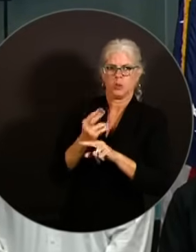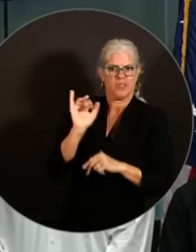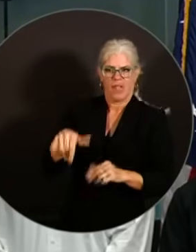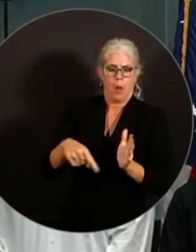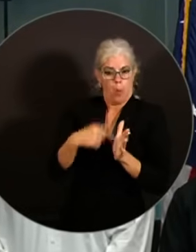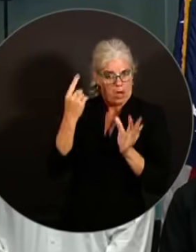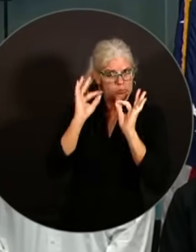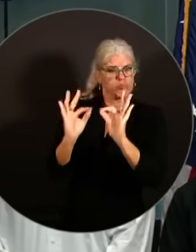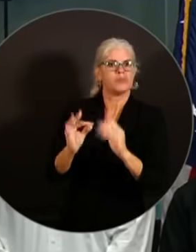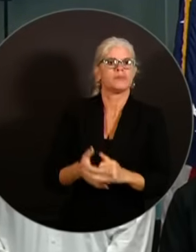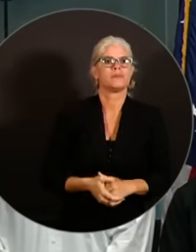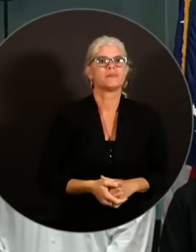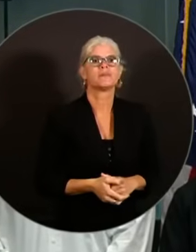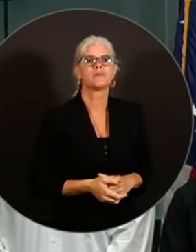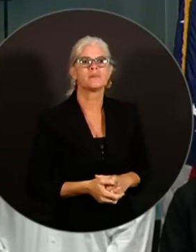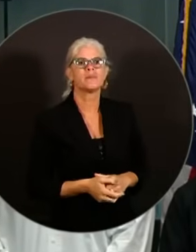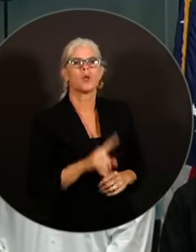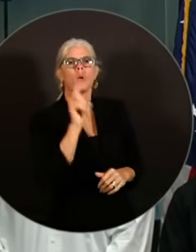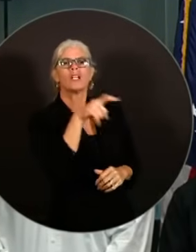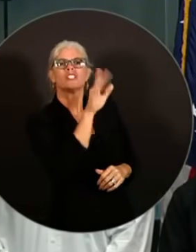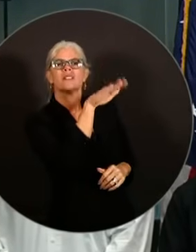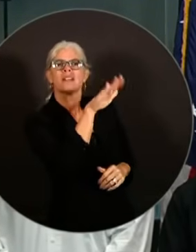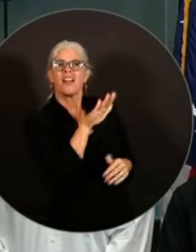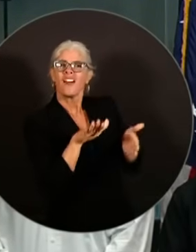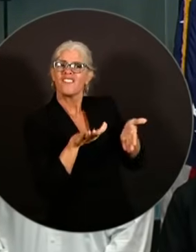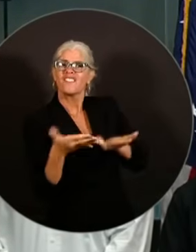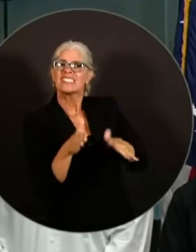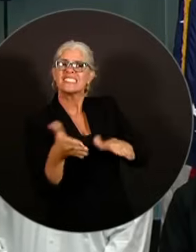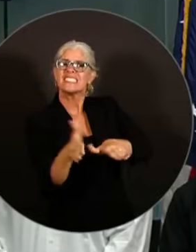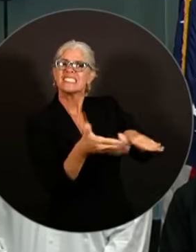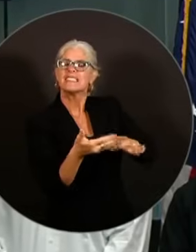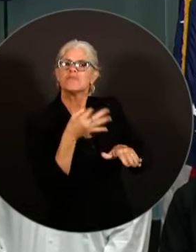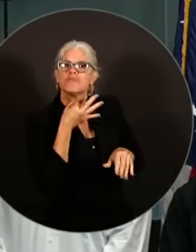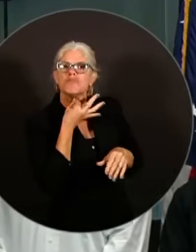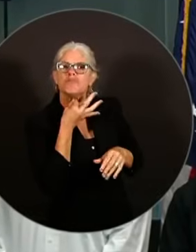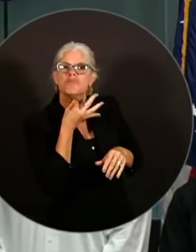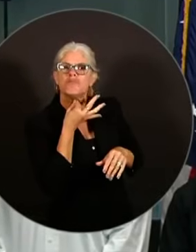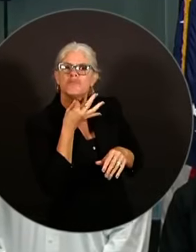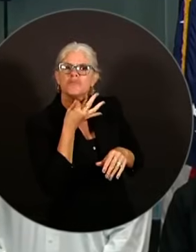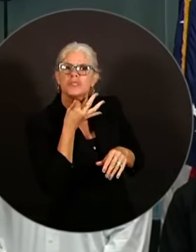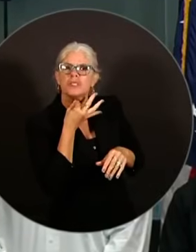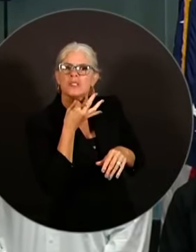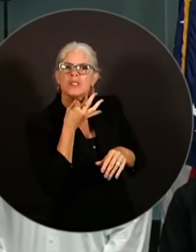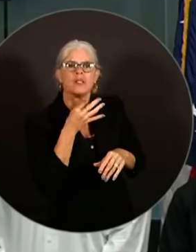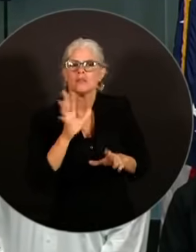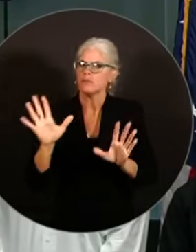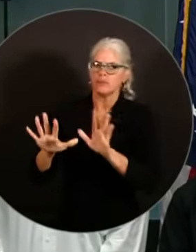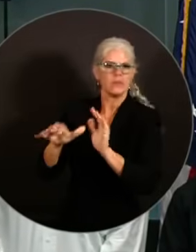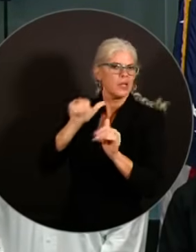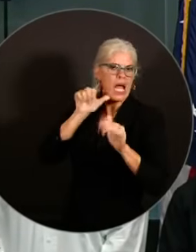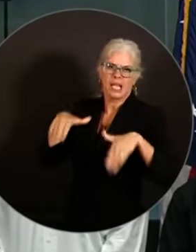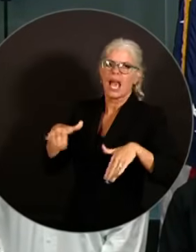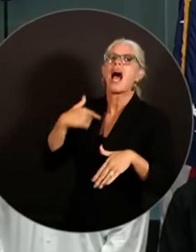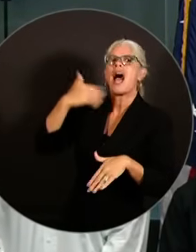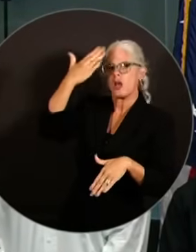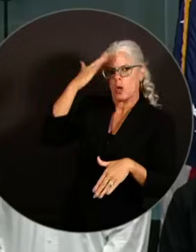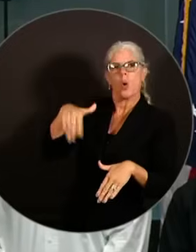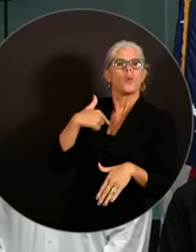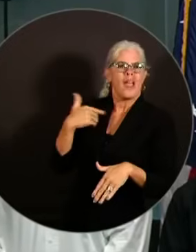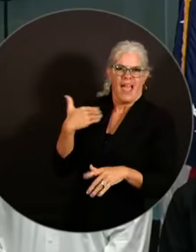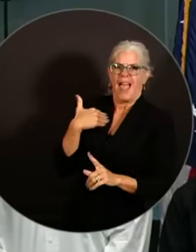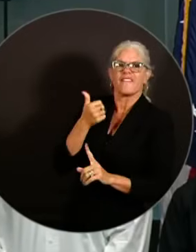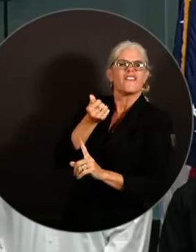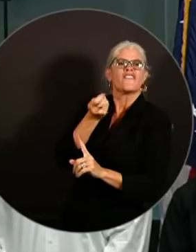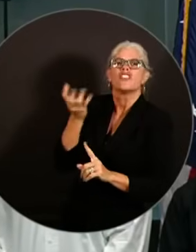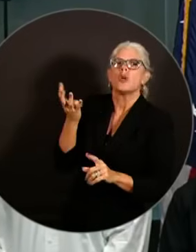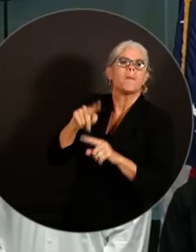Yep. Fatalities, has there been a tally yet as to whether? Not yet. I mean, I know there have been reports. We have not confirmed any. That